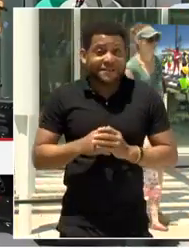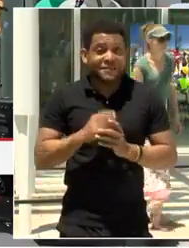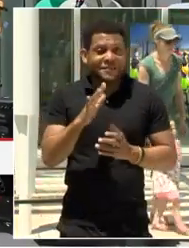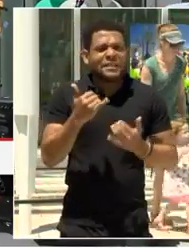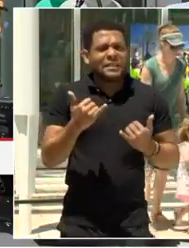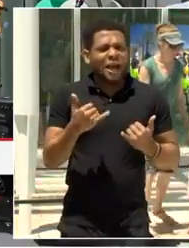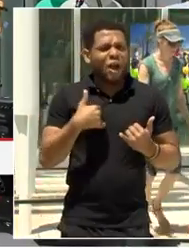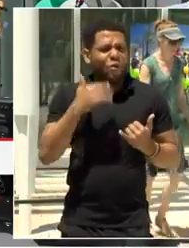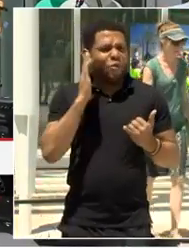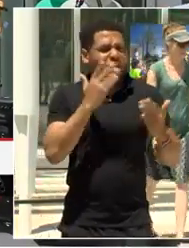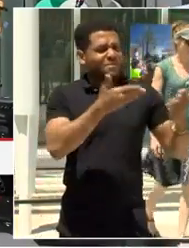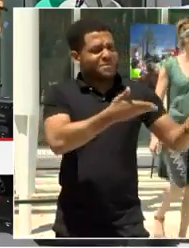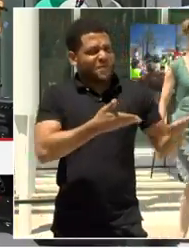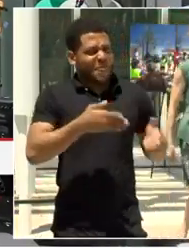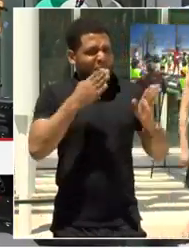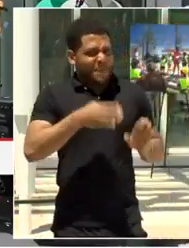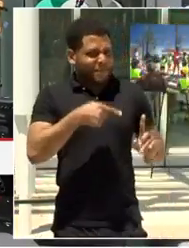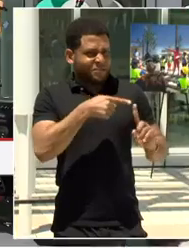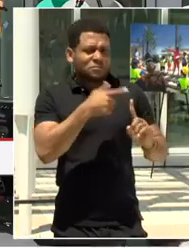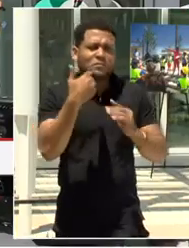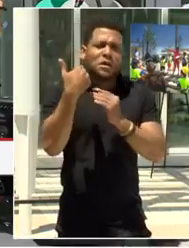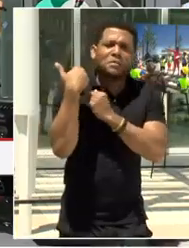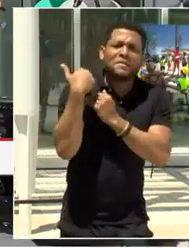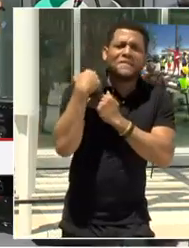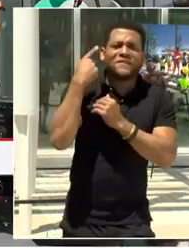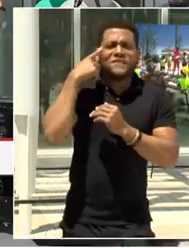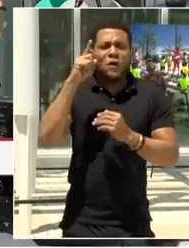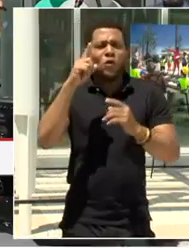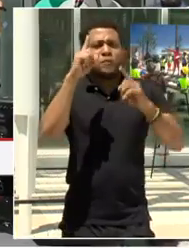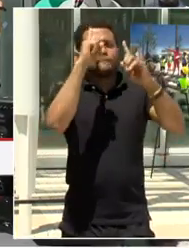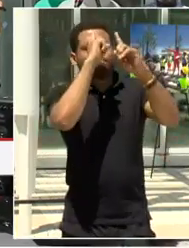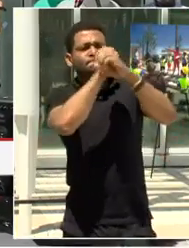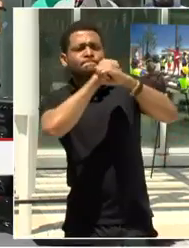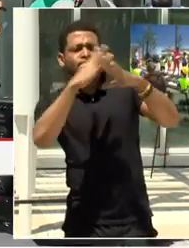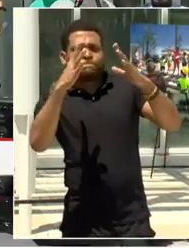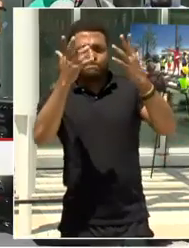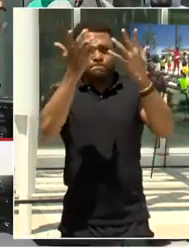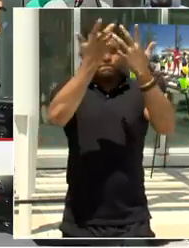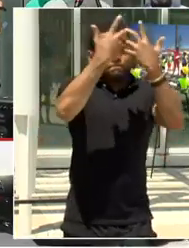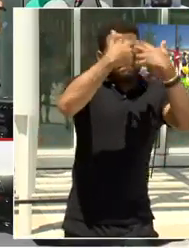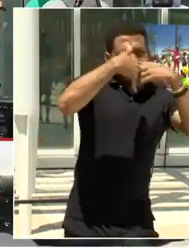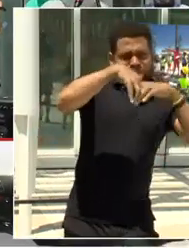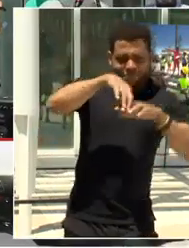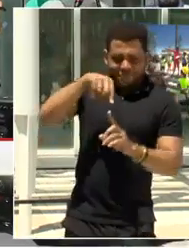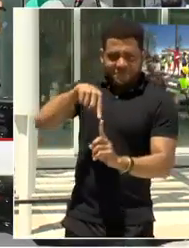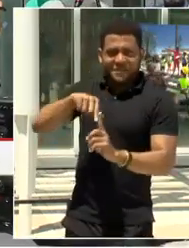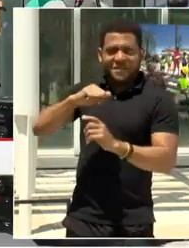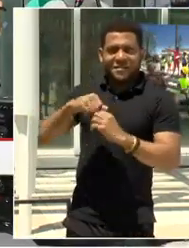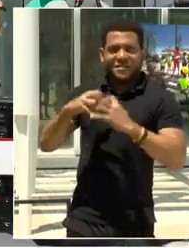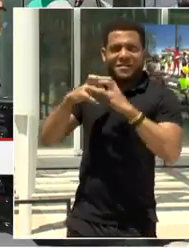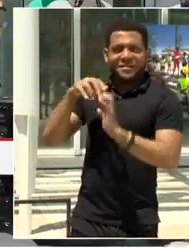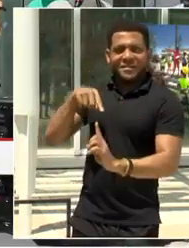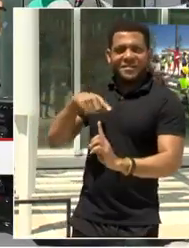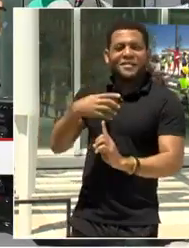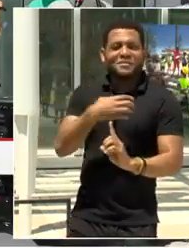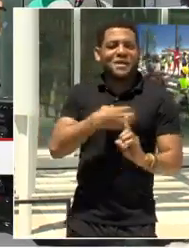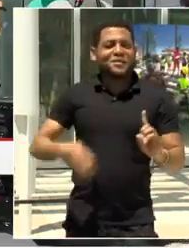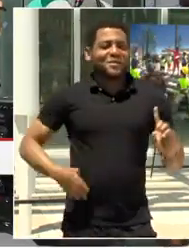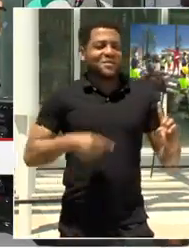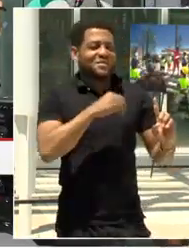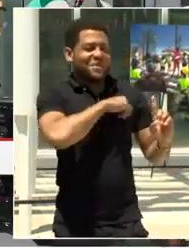responsible for turning our dream into reality, Mayor Muriel Bowser.